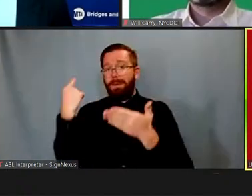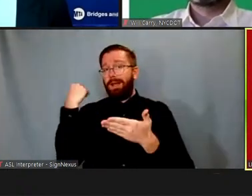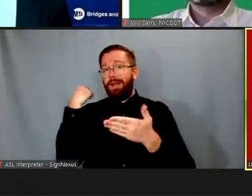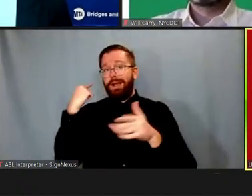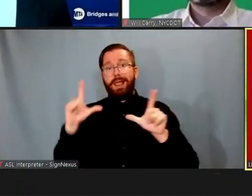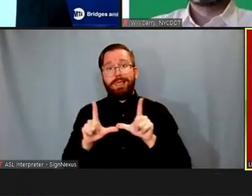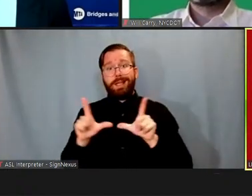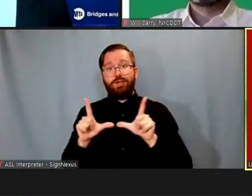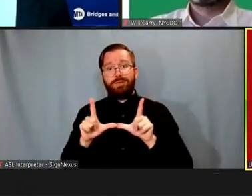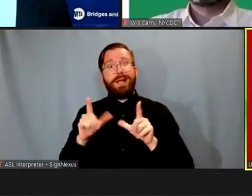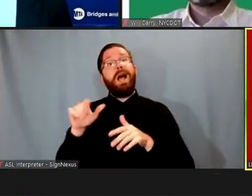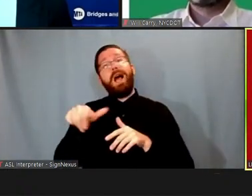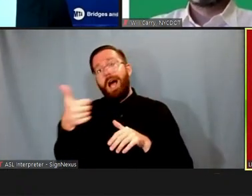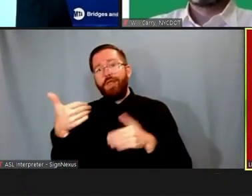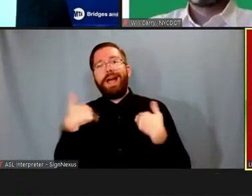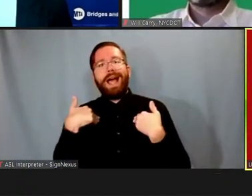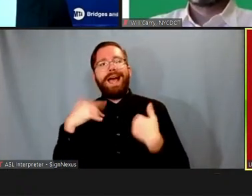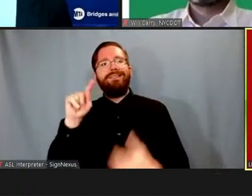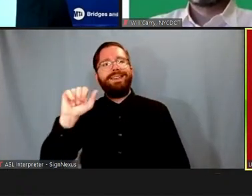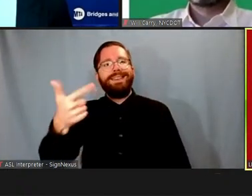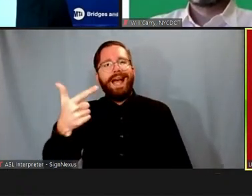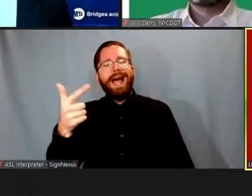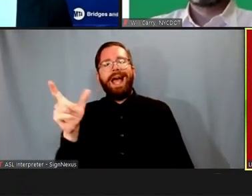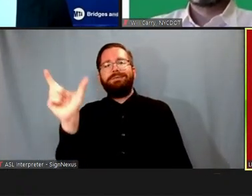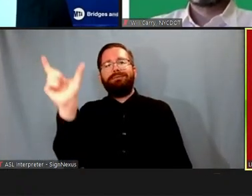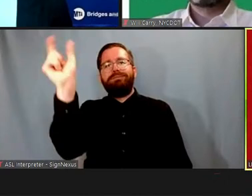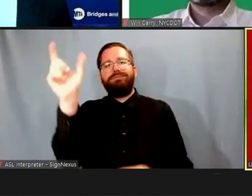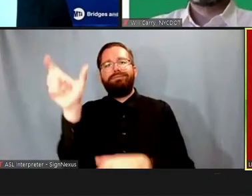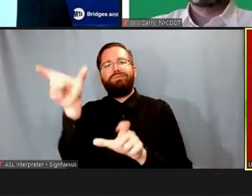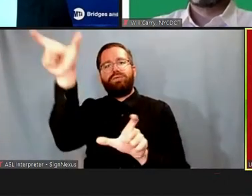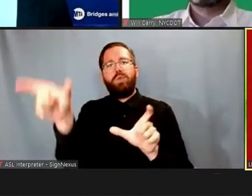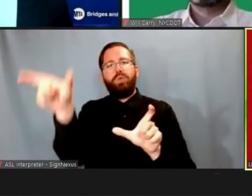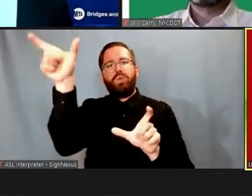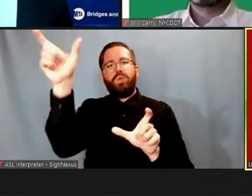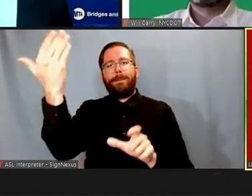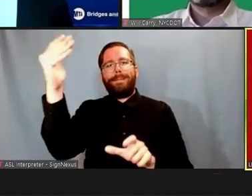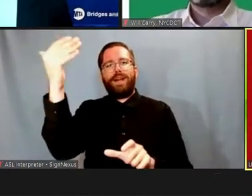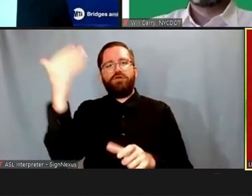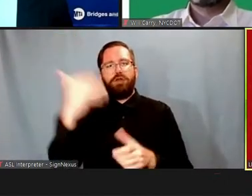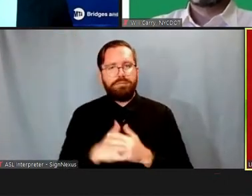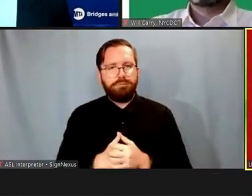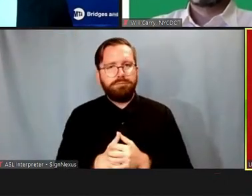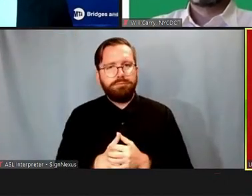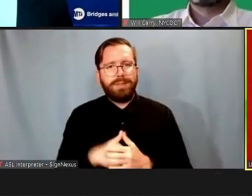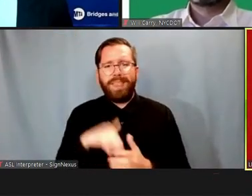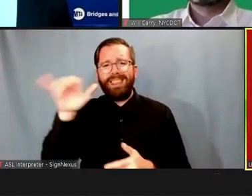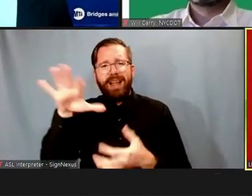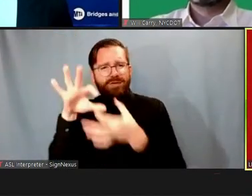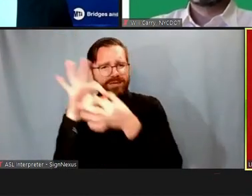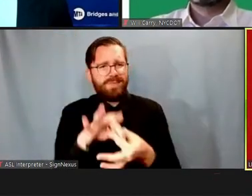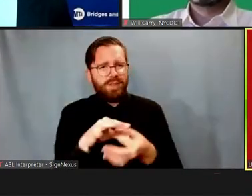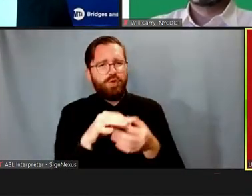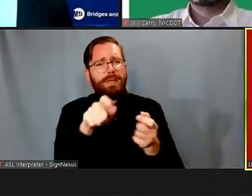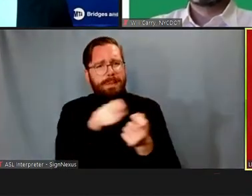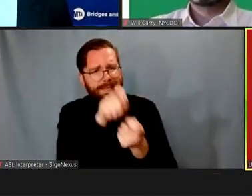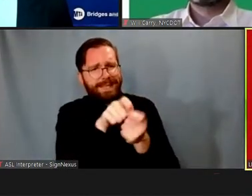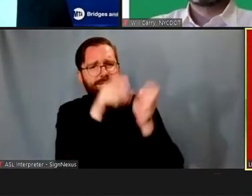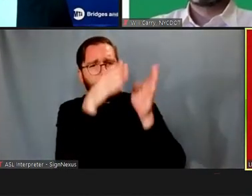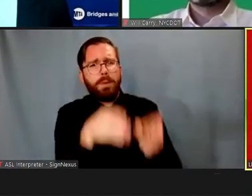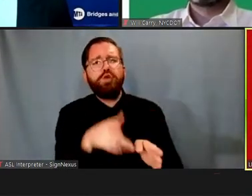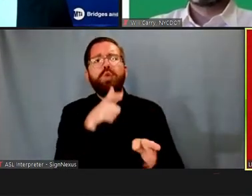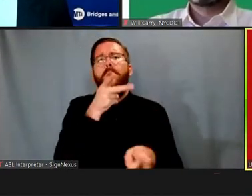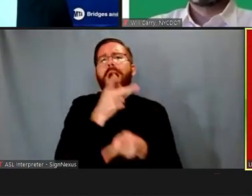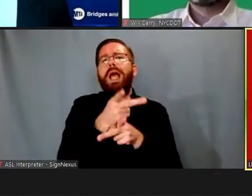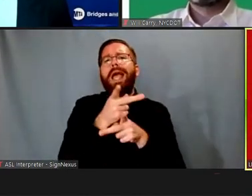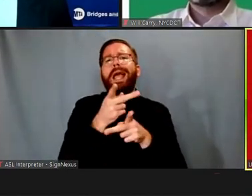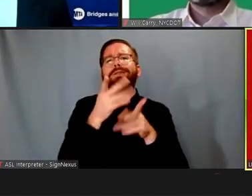specific vehicle but are tied to a disabled individual who is driven by a caretaker a speaker alluded